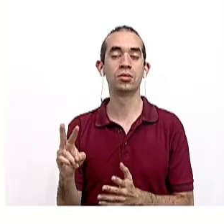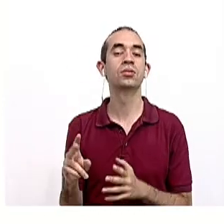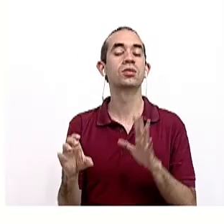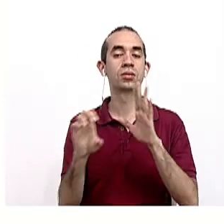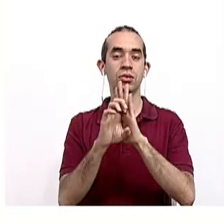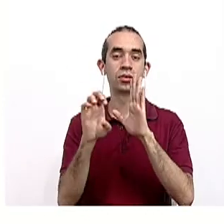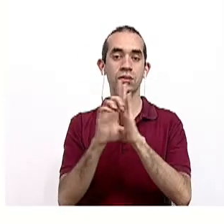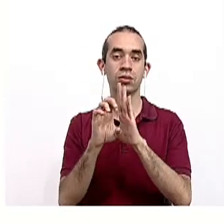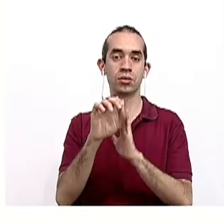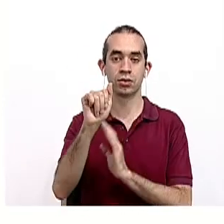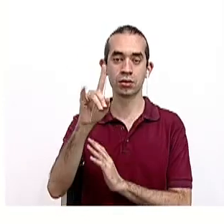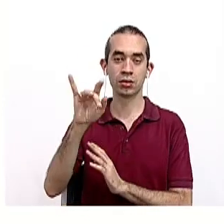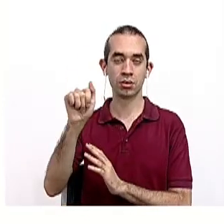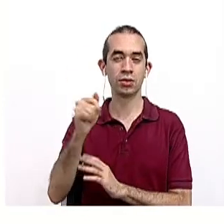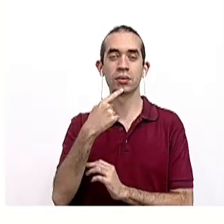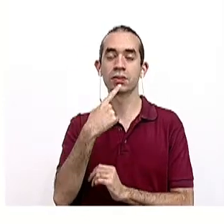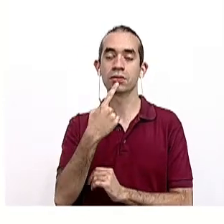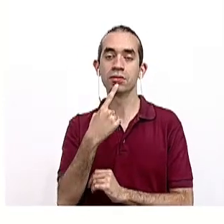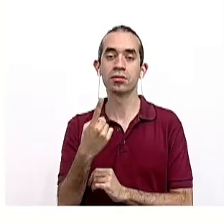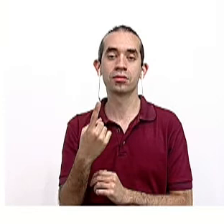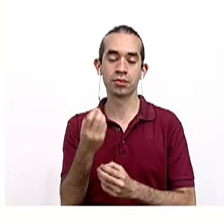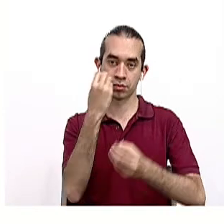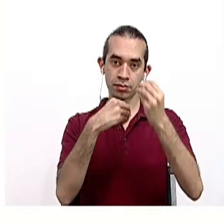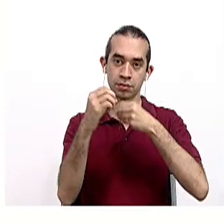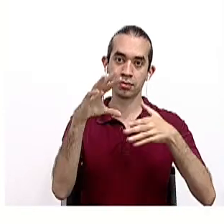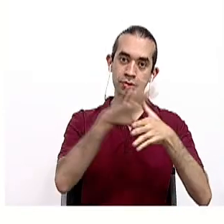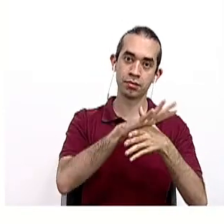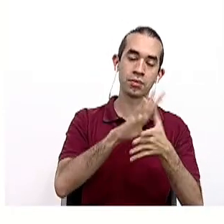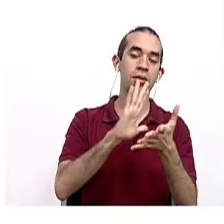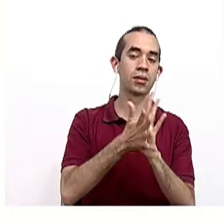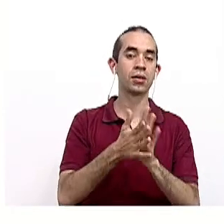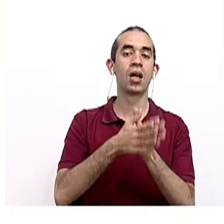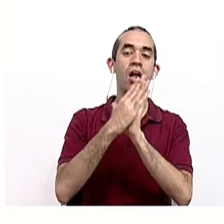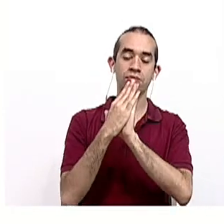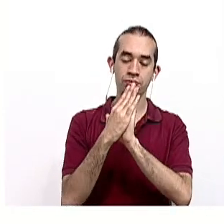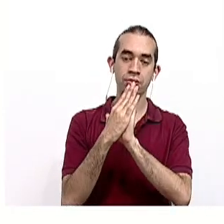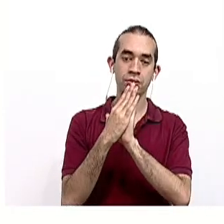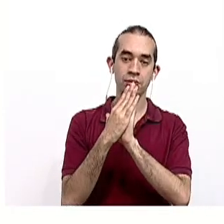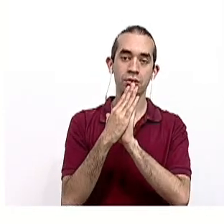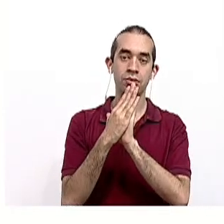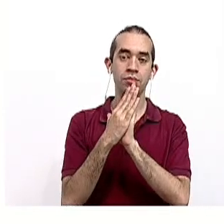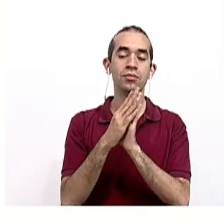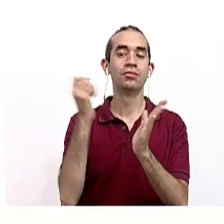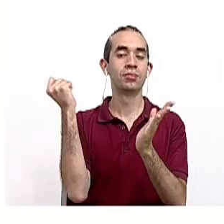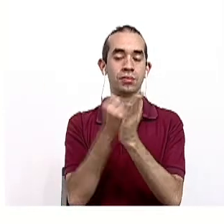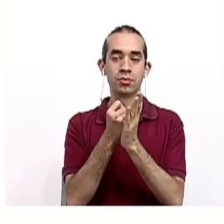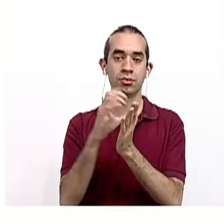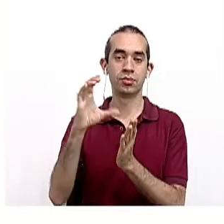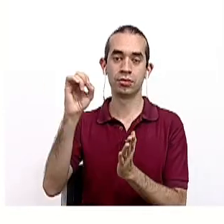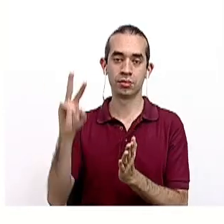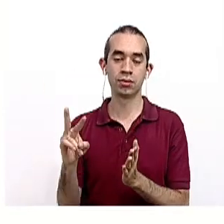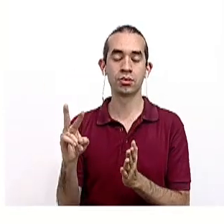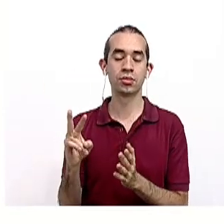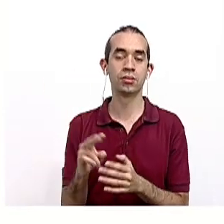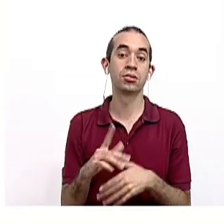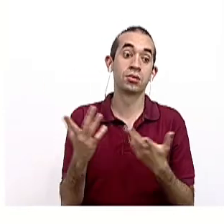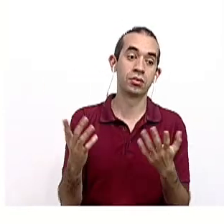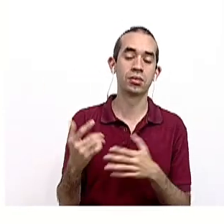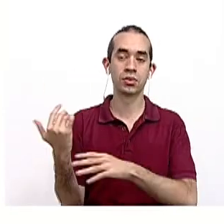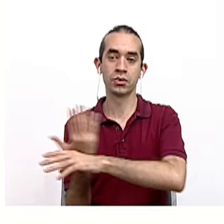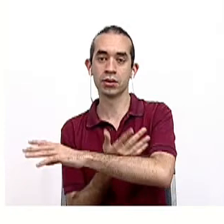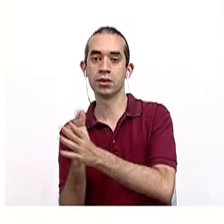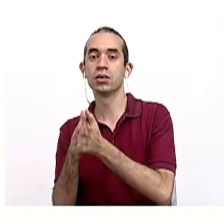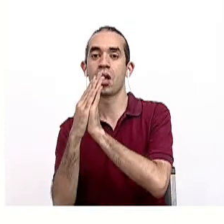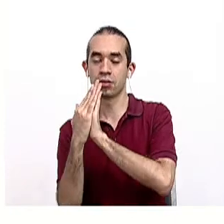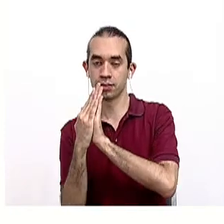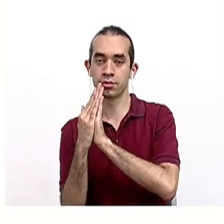example, Adisa mentions that eating ham and cheese sandwiches leave a big footprint. On the other hand, vegan sandwiches